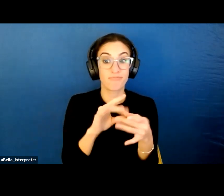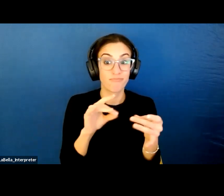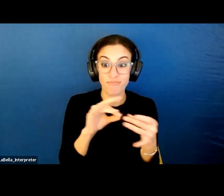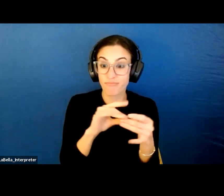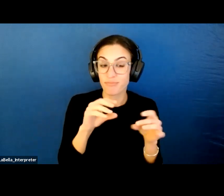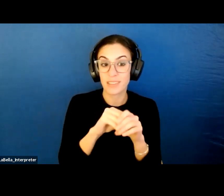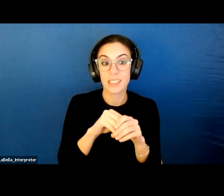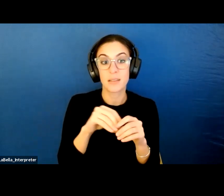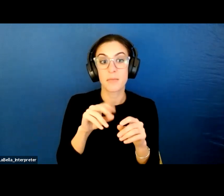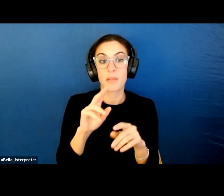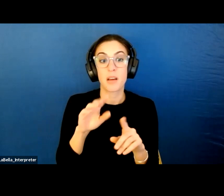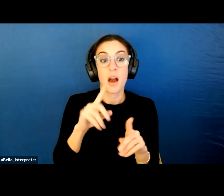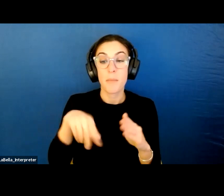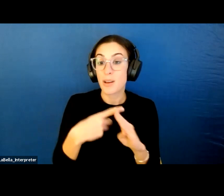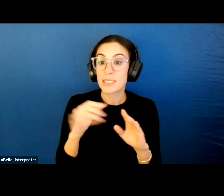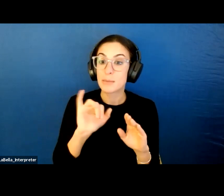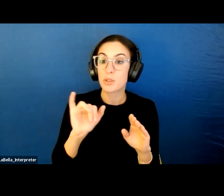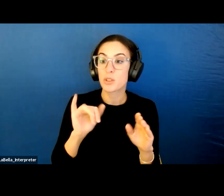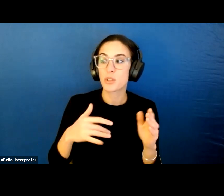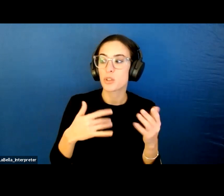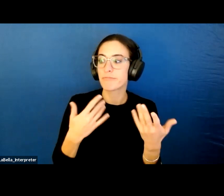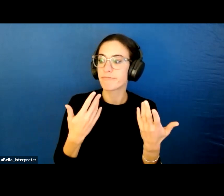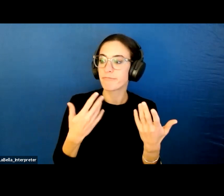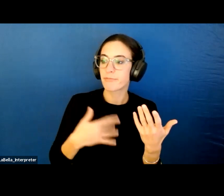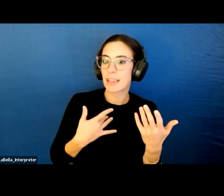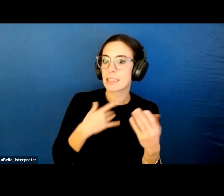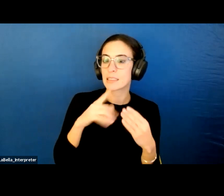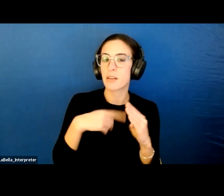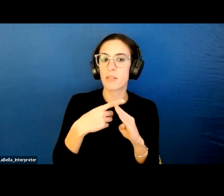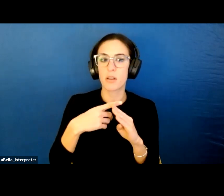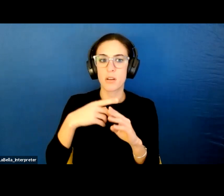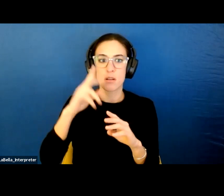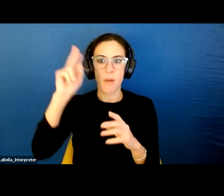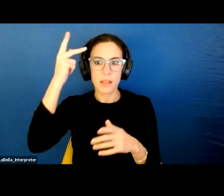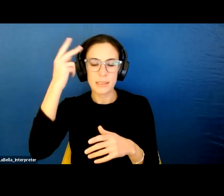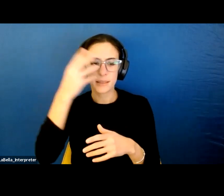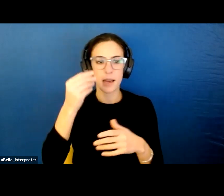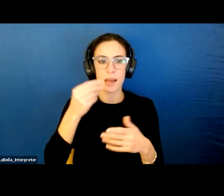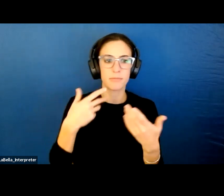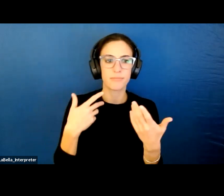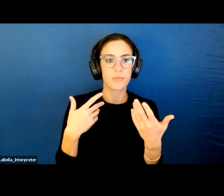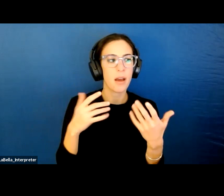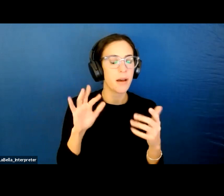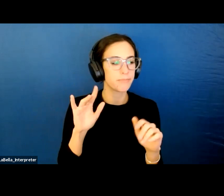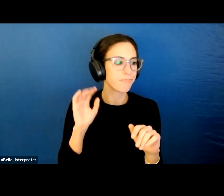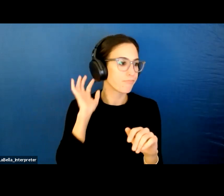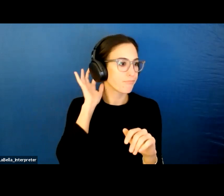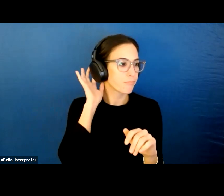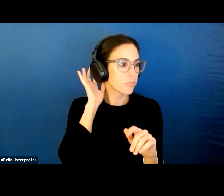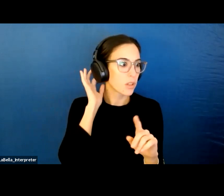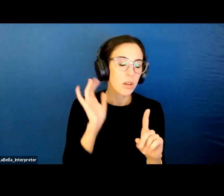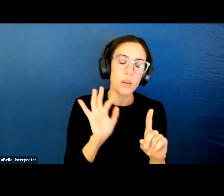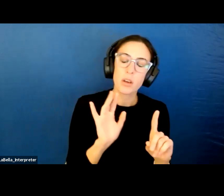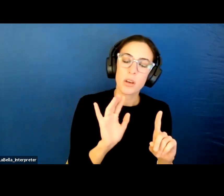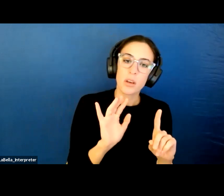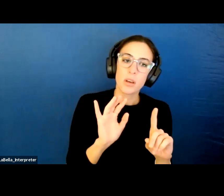about whiteness and national belonging. These often pit a graying white global north in decline against